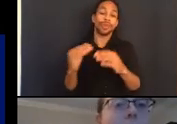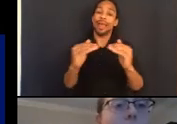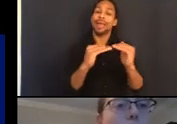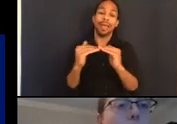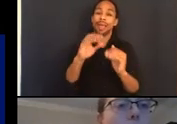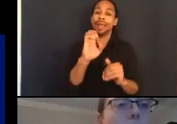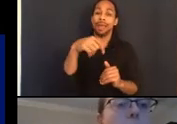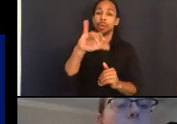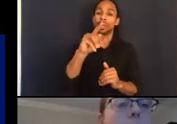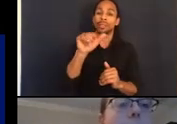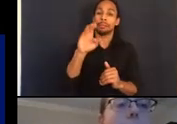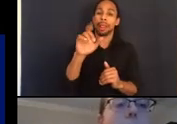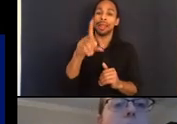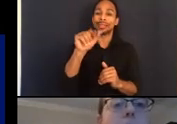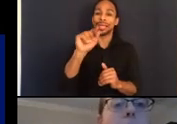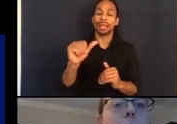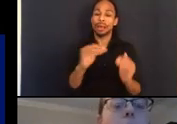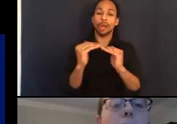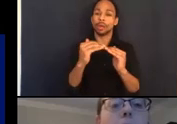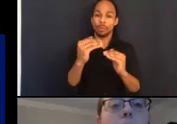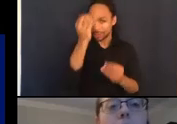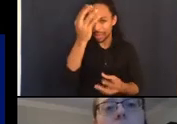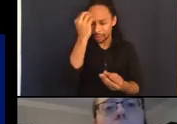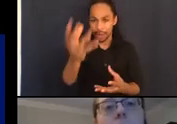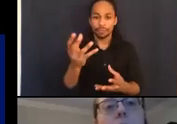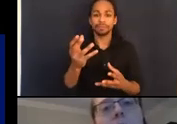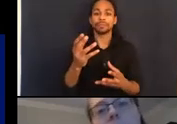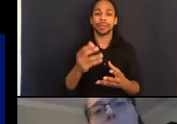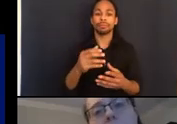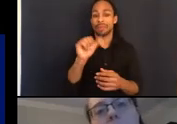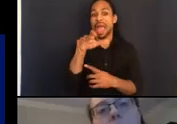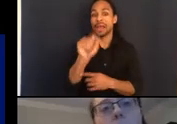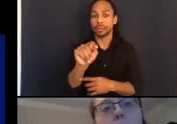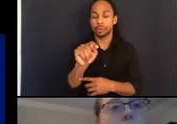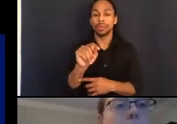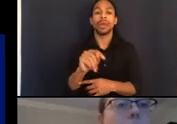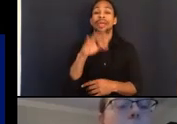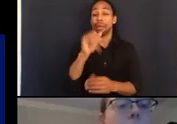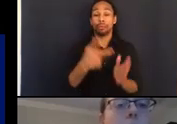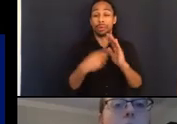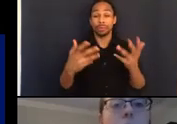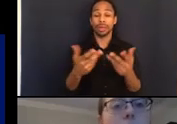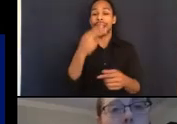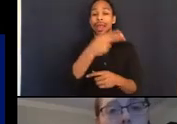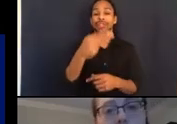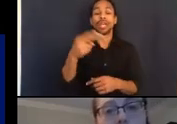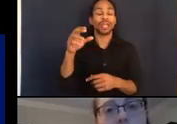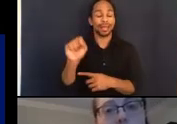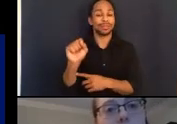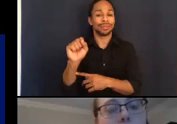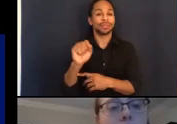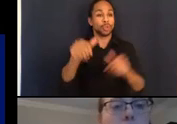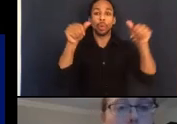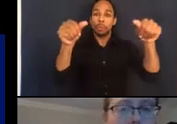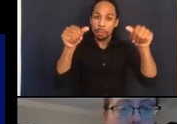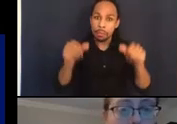Act a couple weeks ago. This bill requires HHS to post daily updates showing breakdowns across a number of demographic